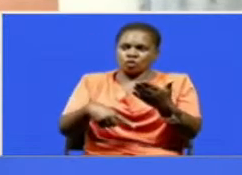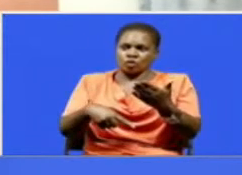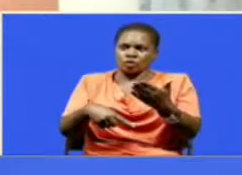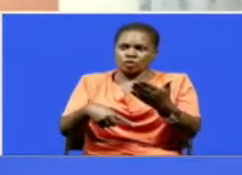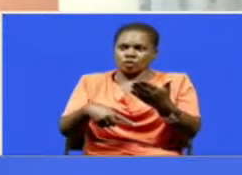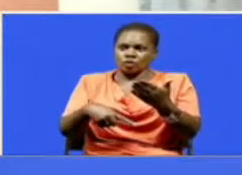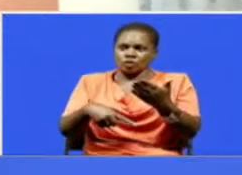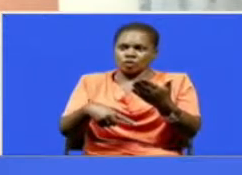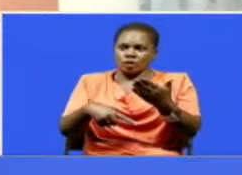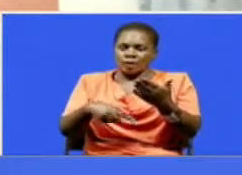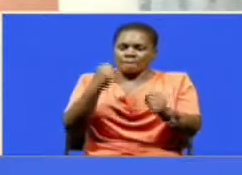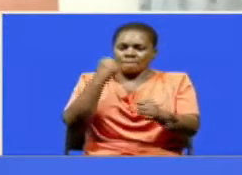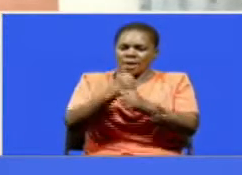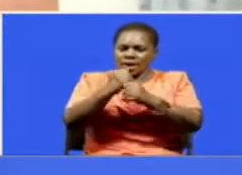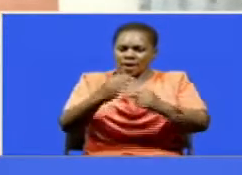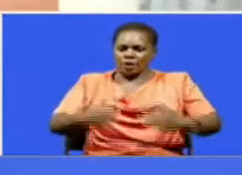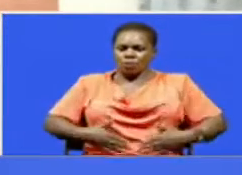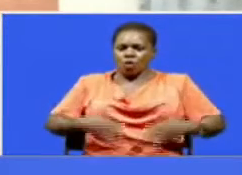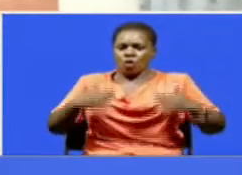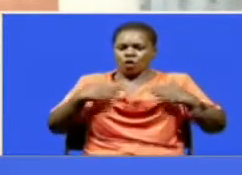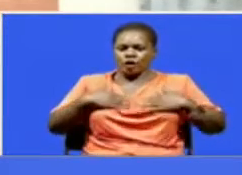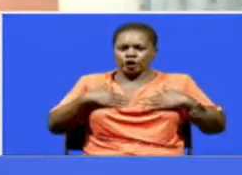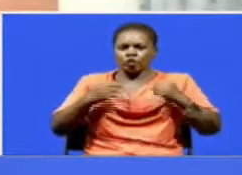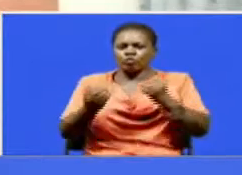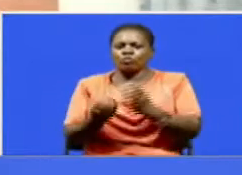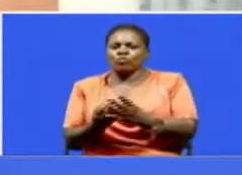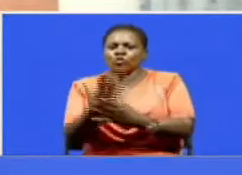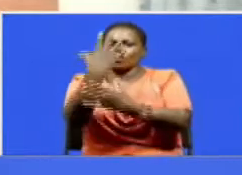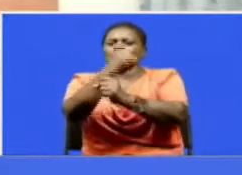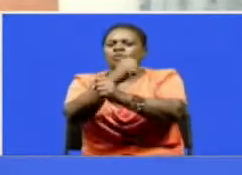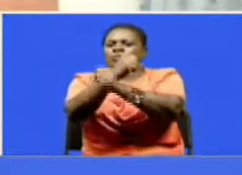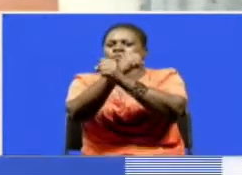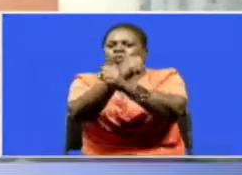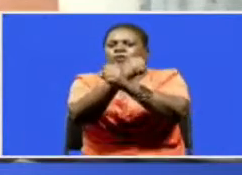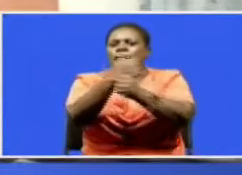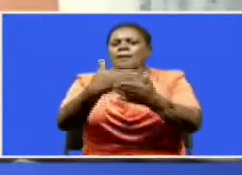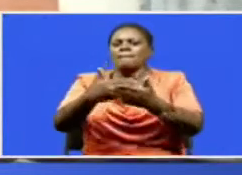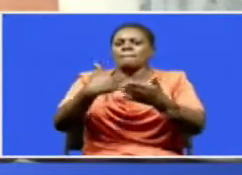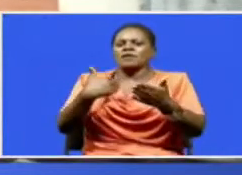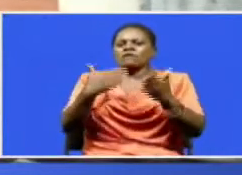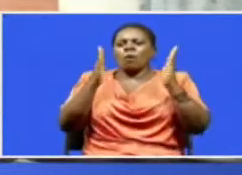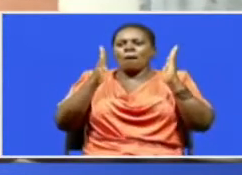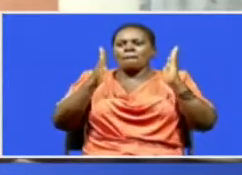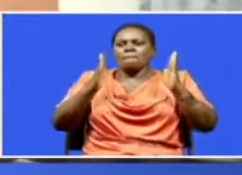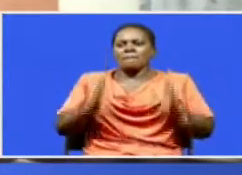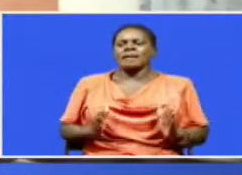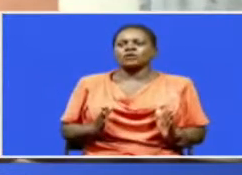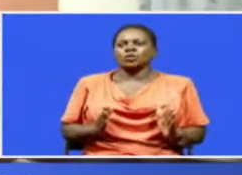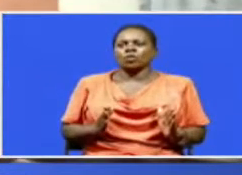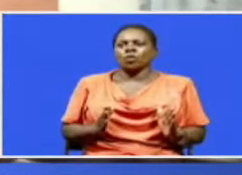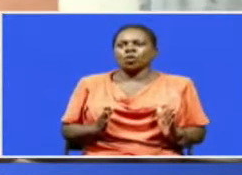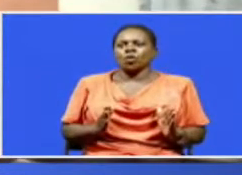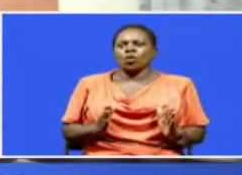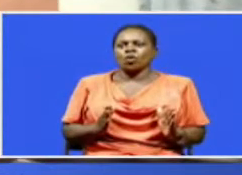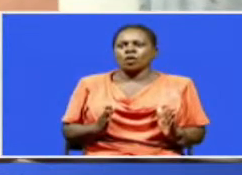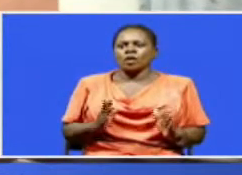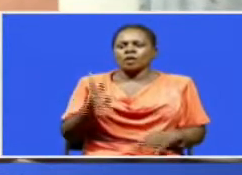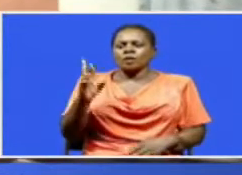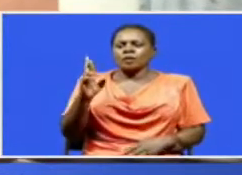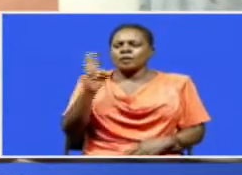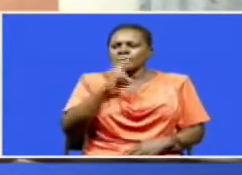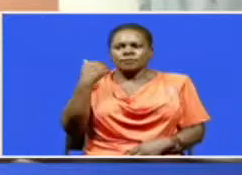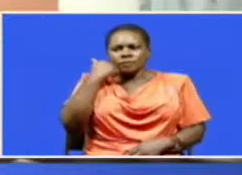it tricks the body into mounting an immune response before the person gets exposed to the virus. In such